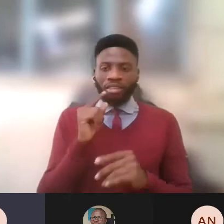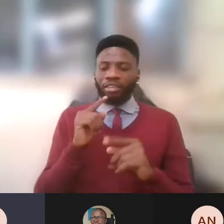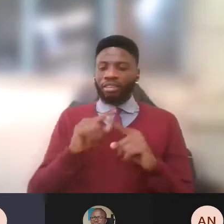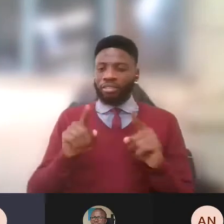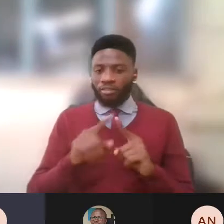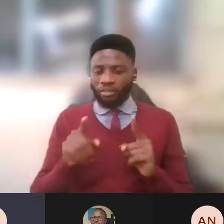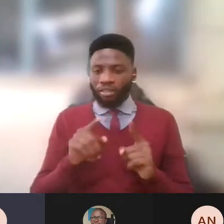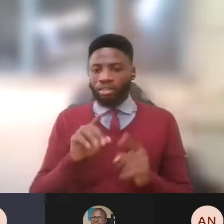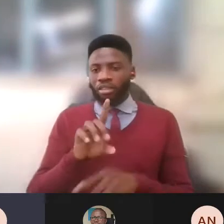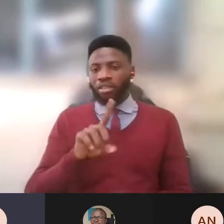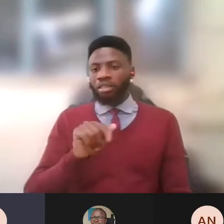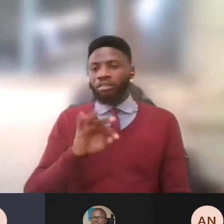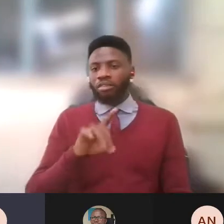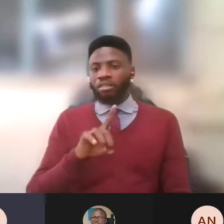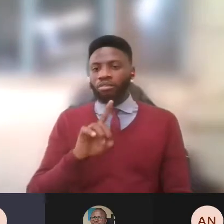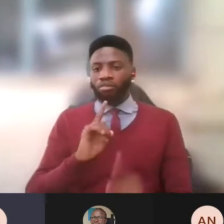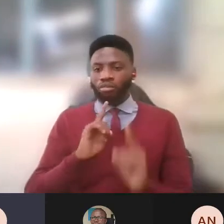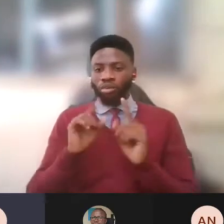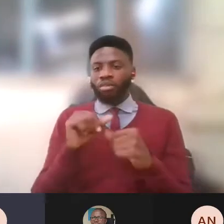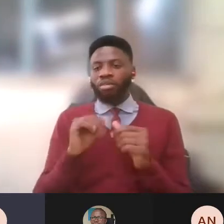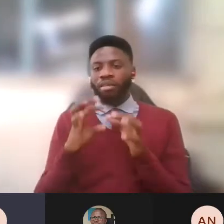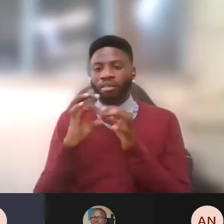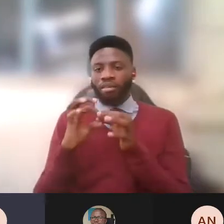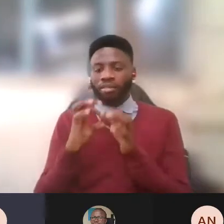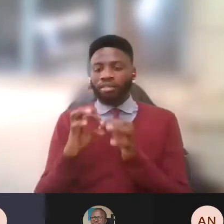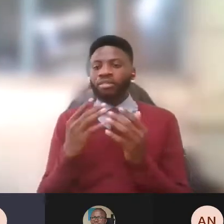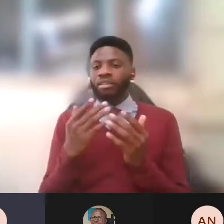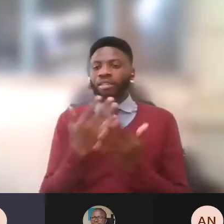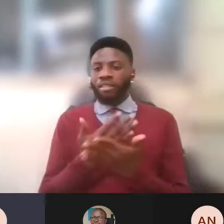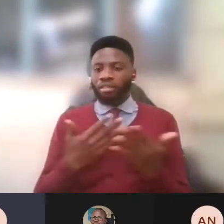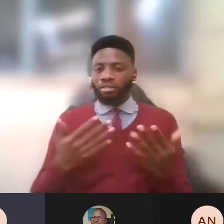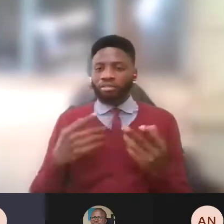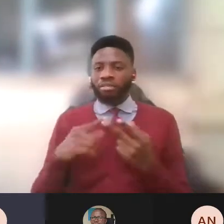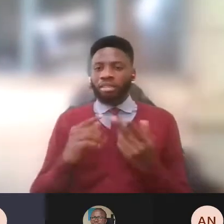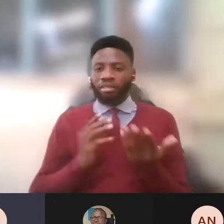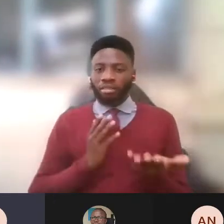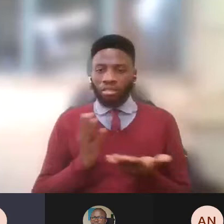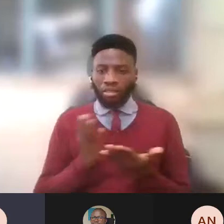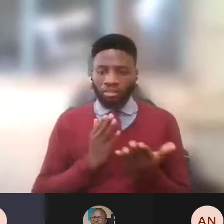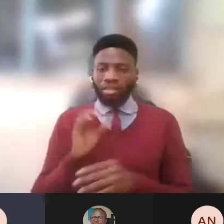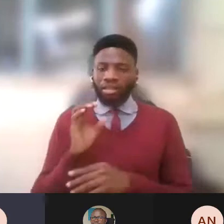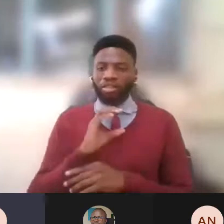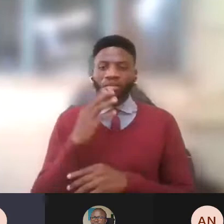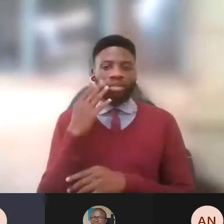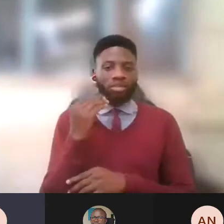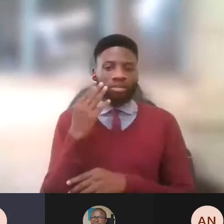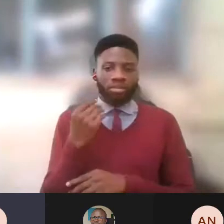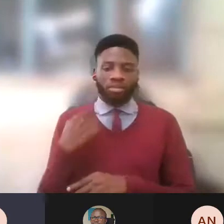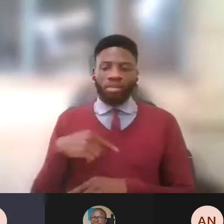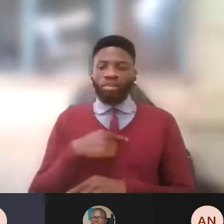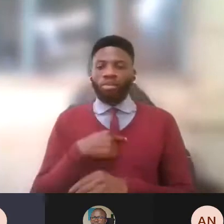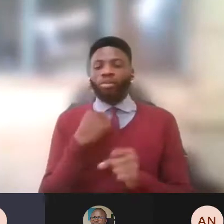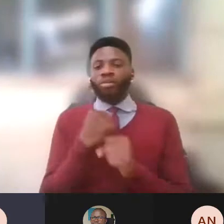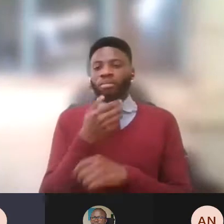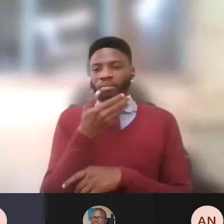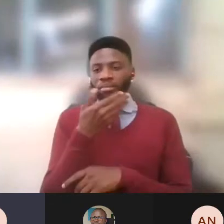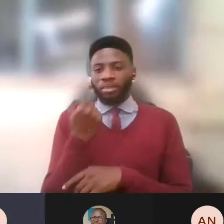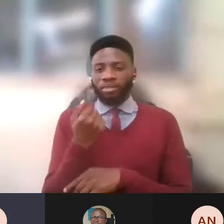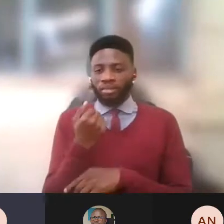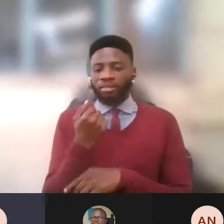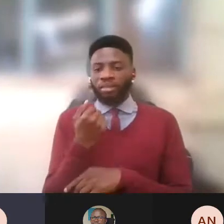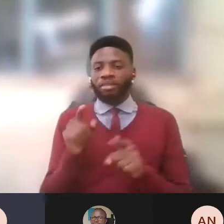that we've received, starting with, I think, David. We received a question about the